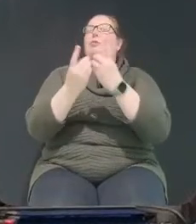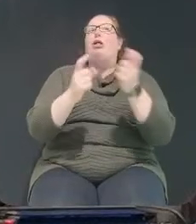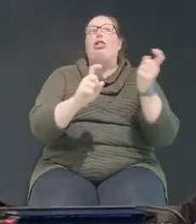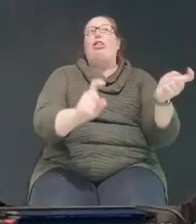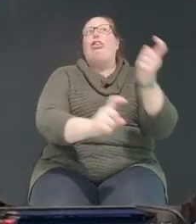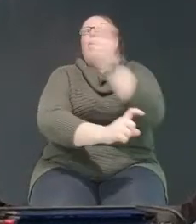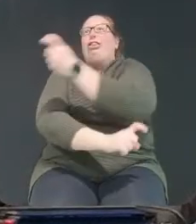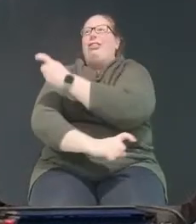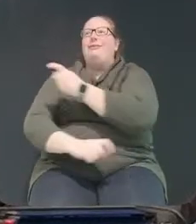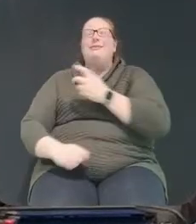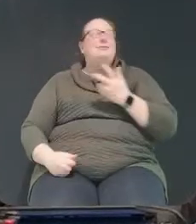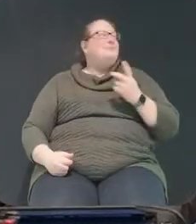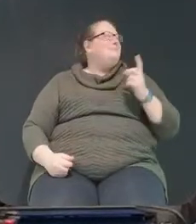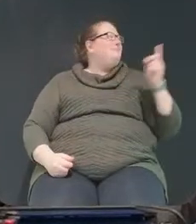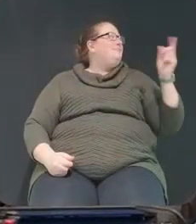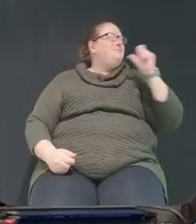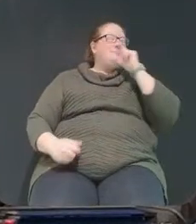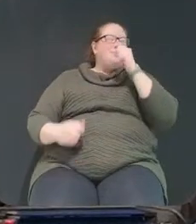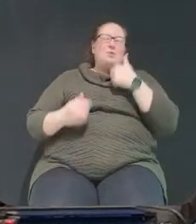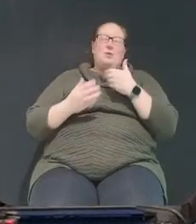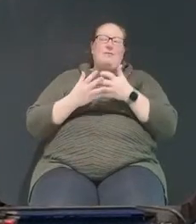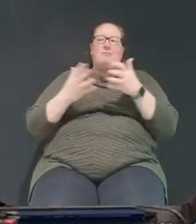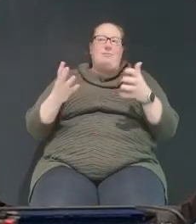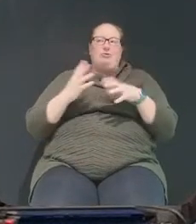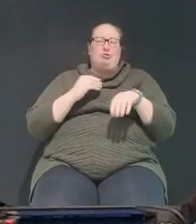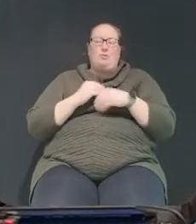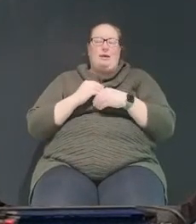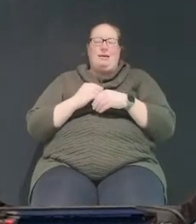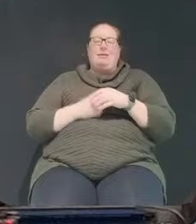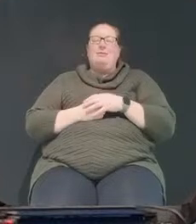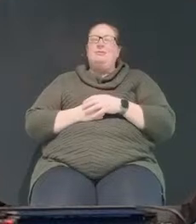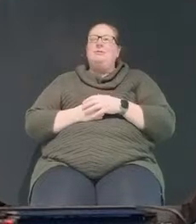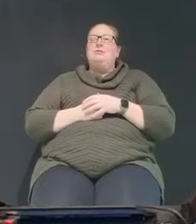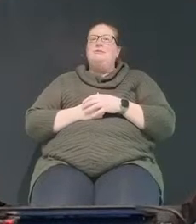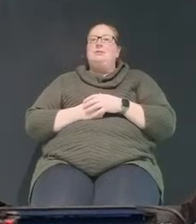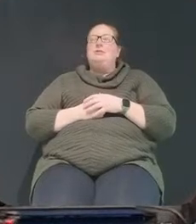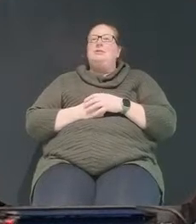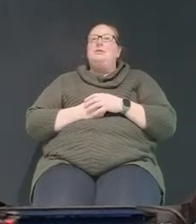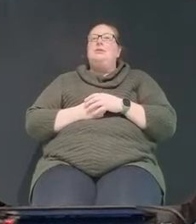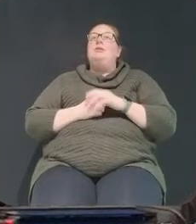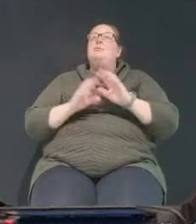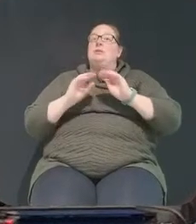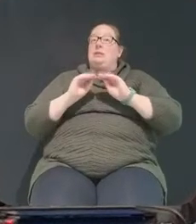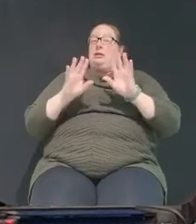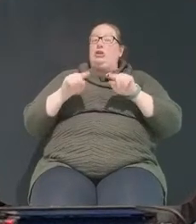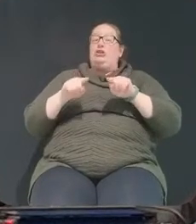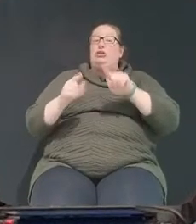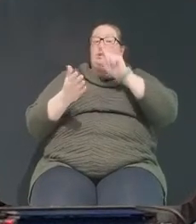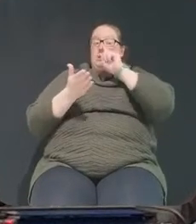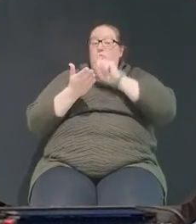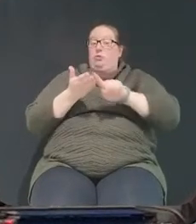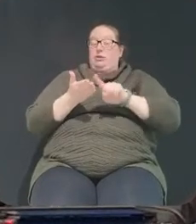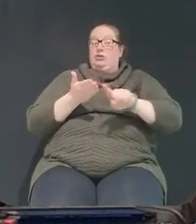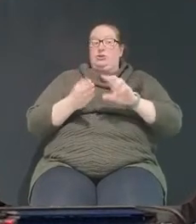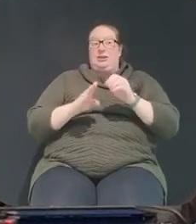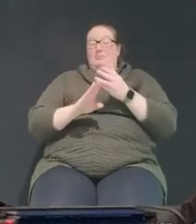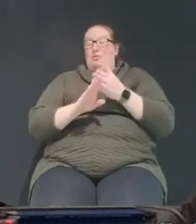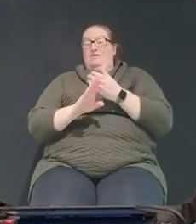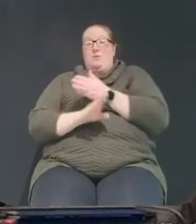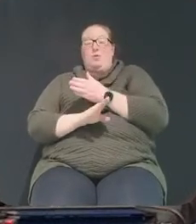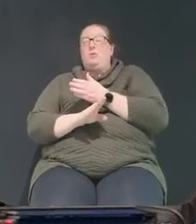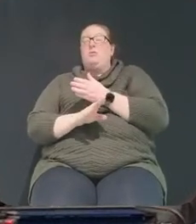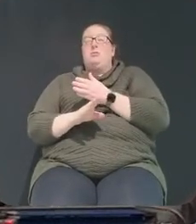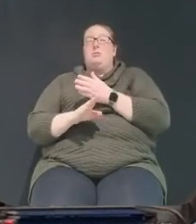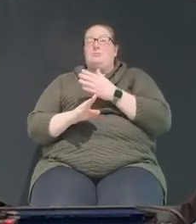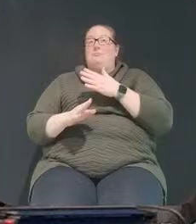I don't really have much to add except just that, it was pretty clear doing the research and even beforehand. And my takeaway is just